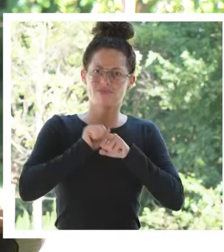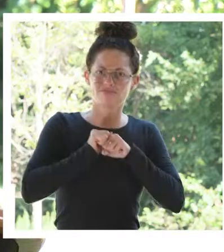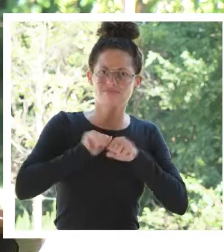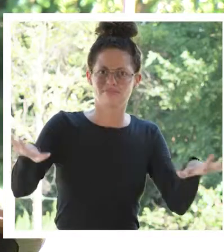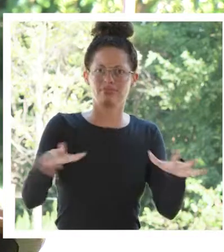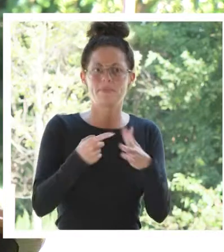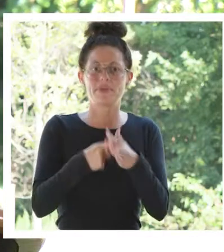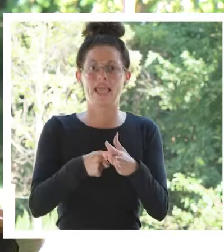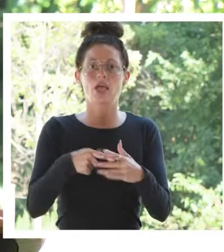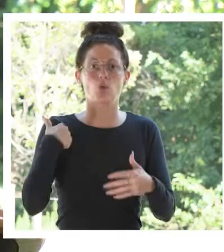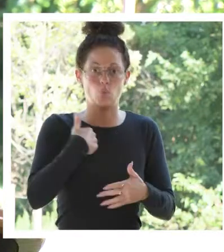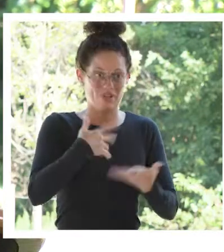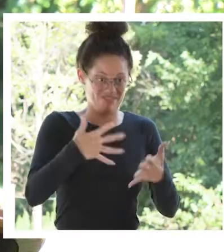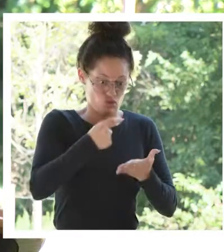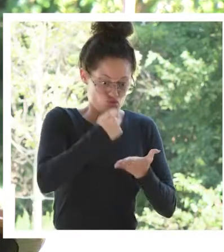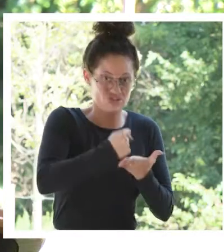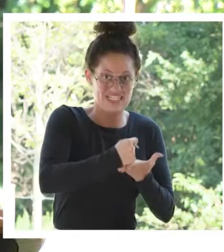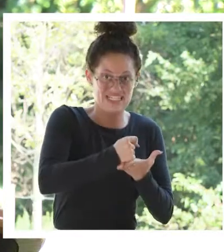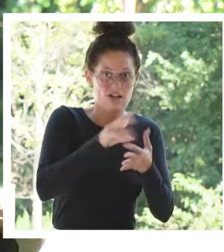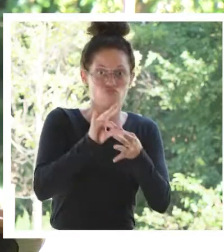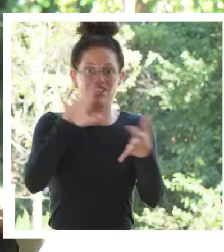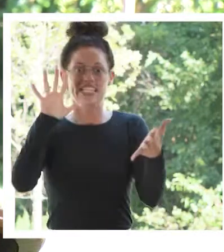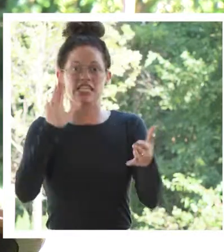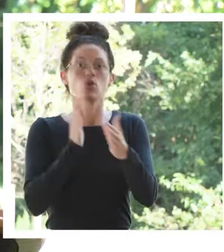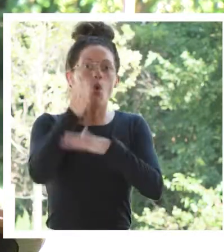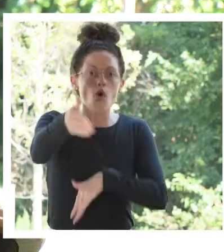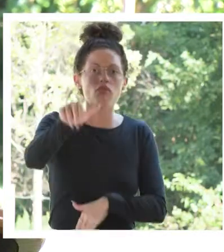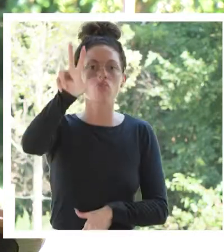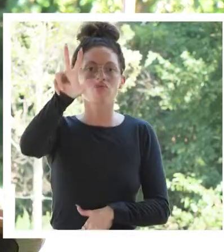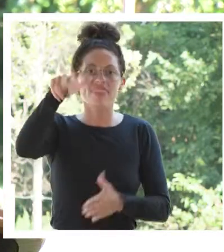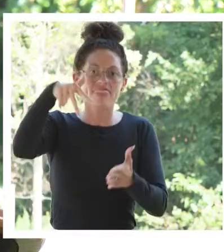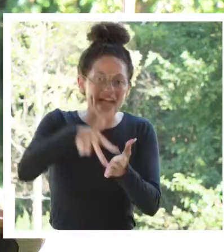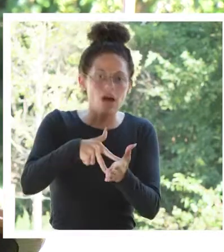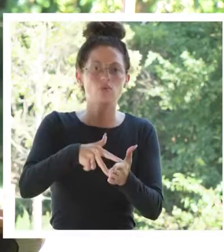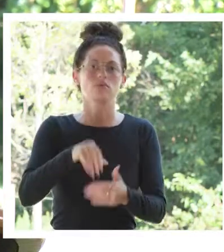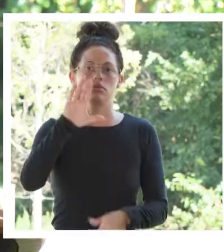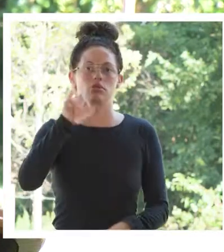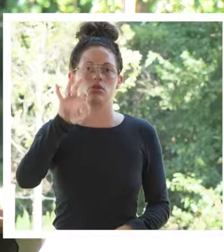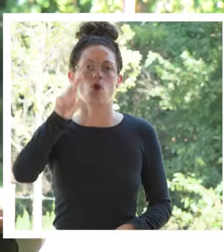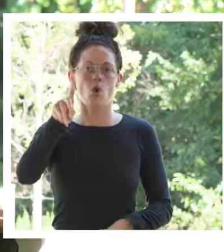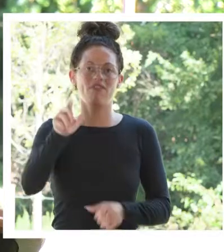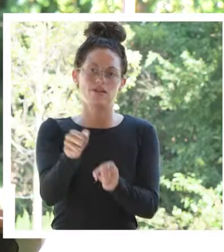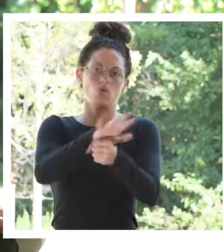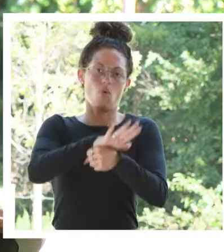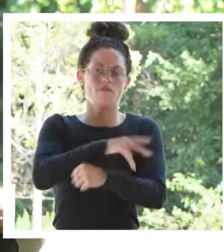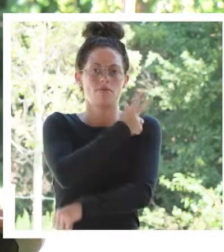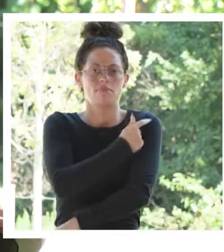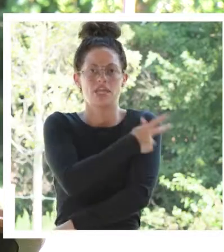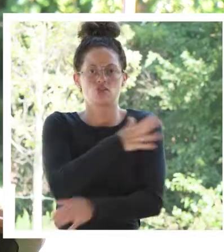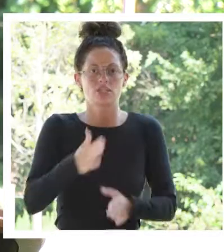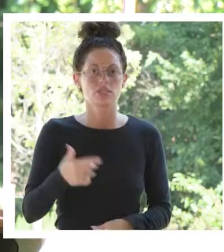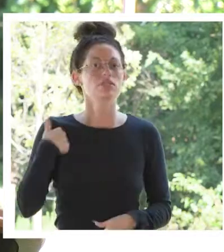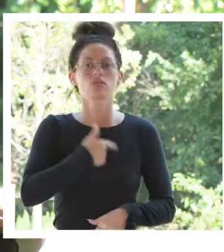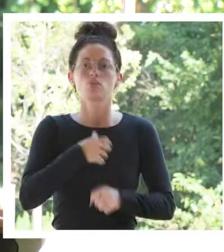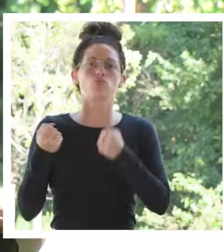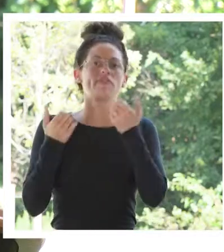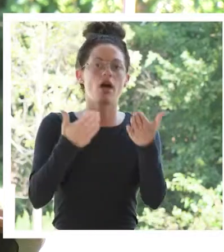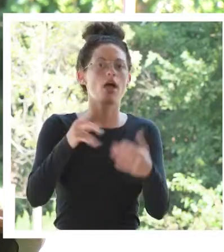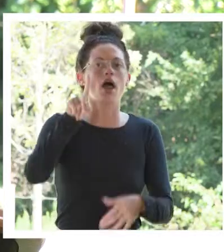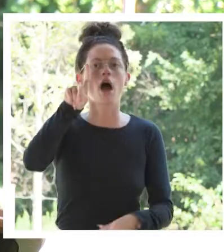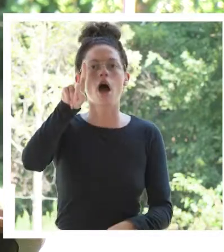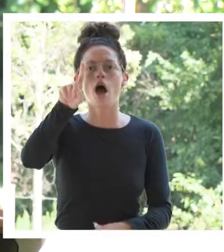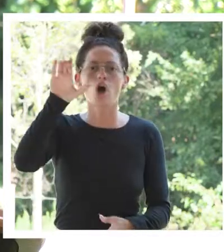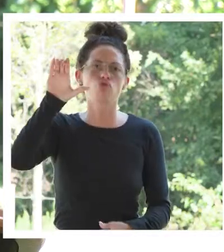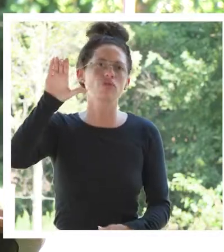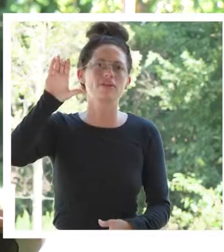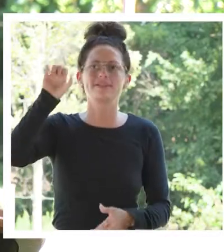and released over 3,000 COVID-19 patients and provided hundreds of thousands of vaccines,